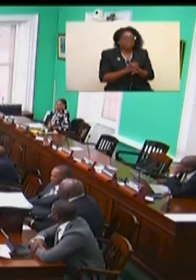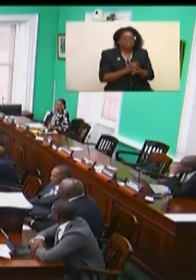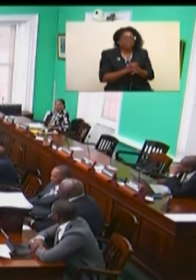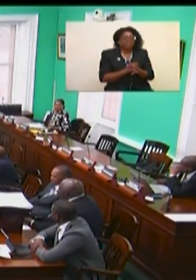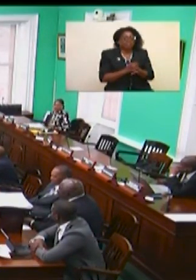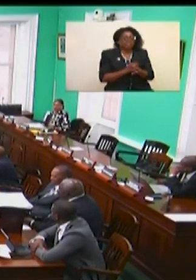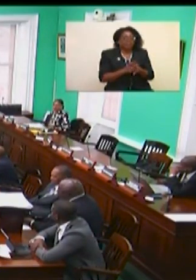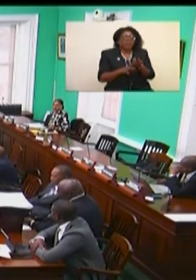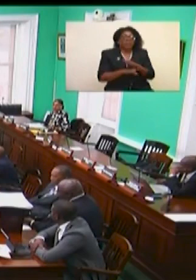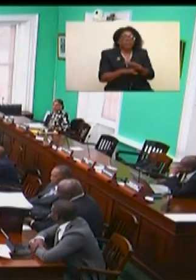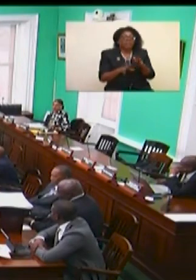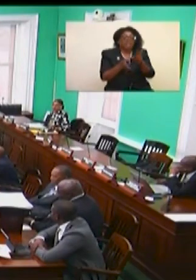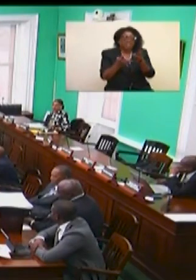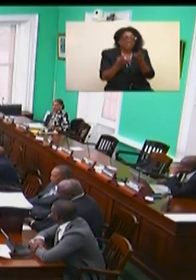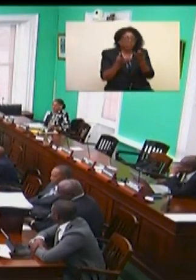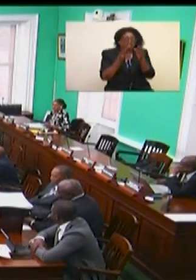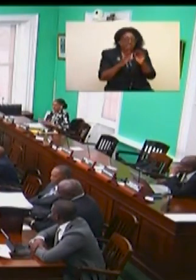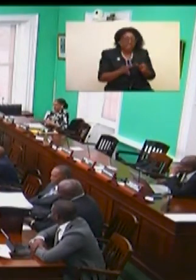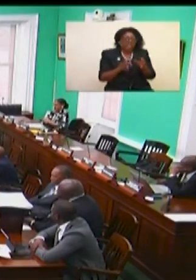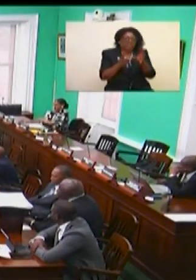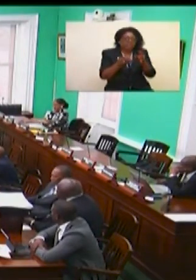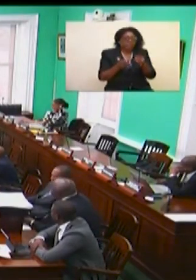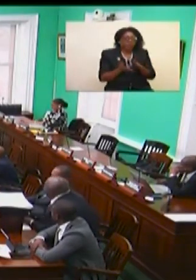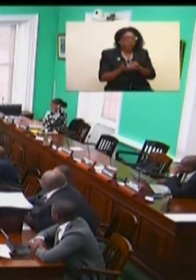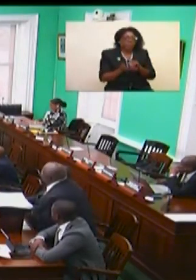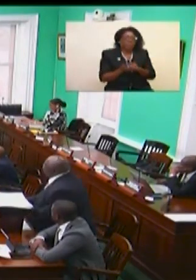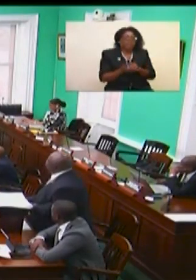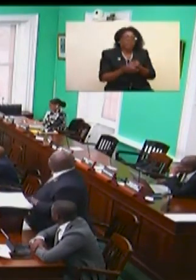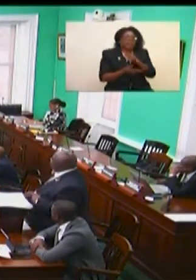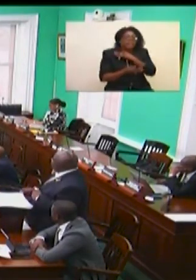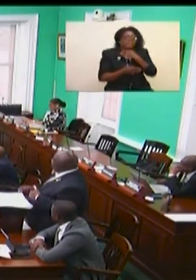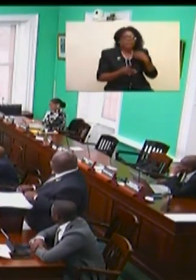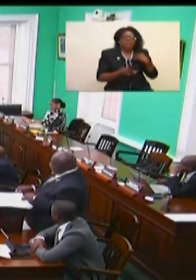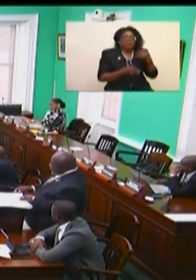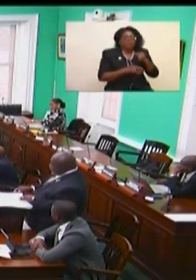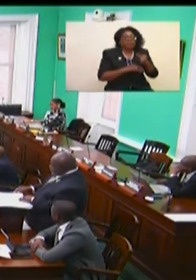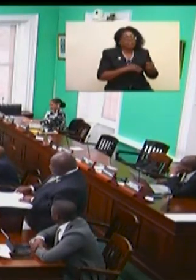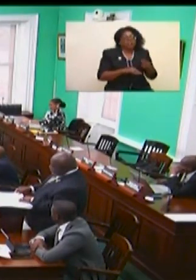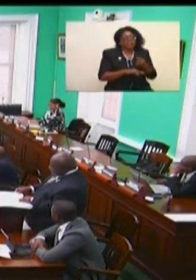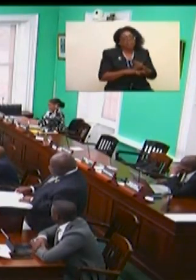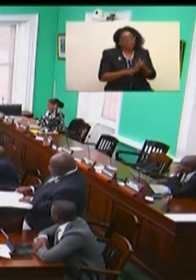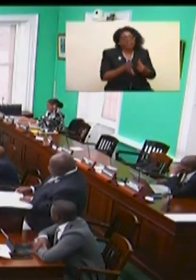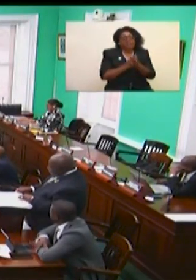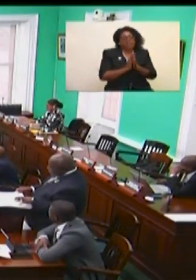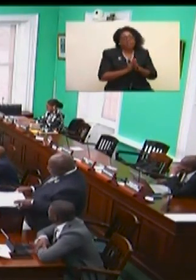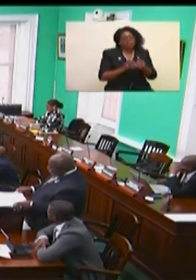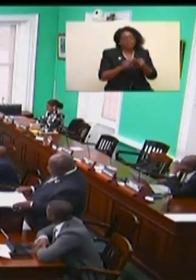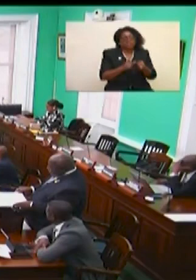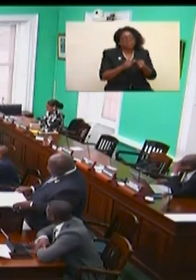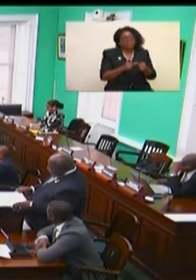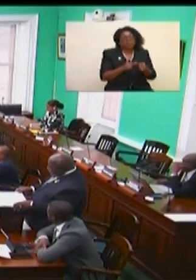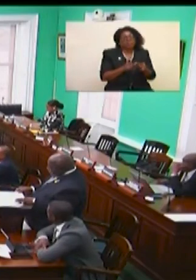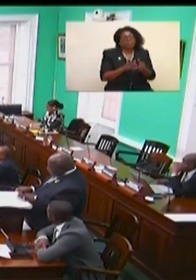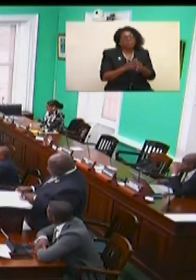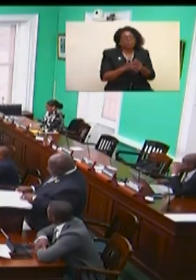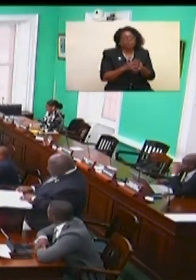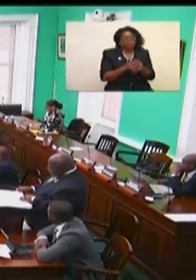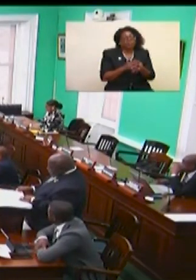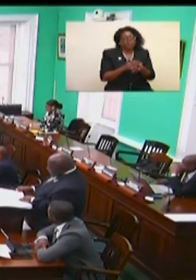You can have a copy. Member for St. Andrews, I've asked you to continue. Thank you, Madam Speaker.